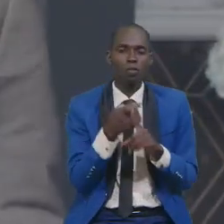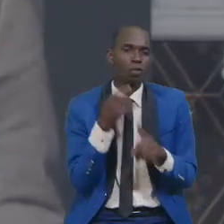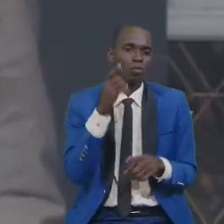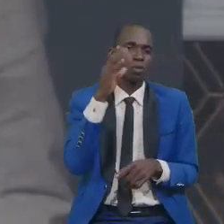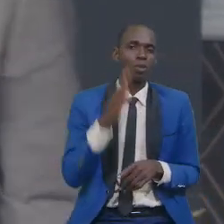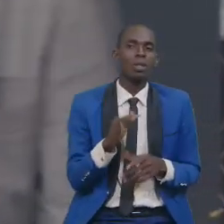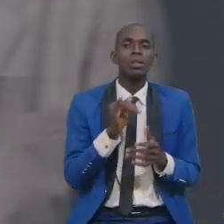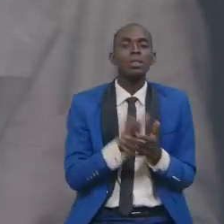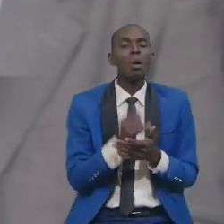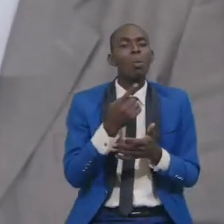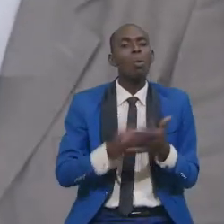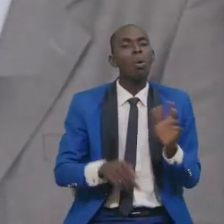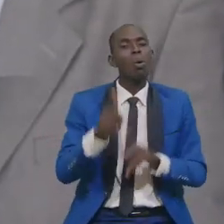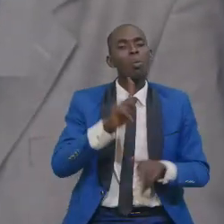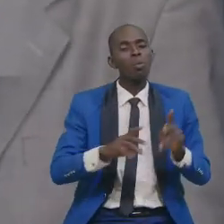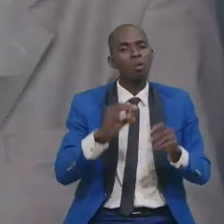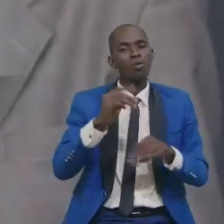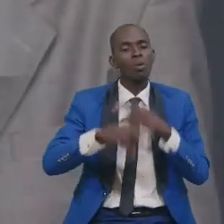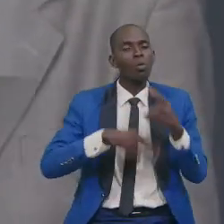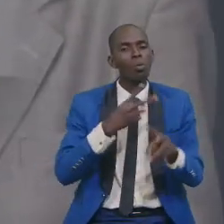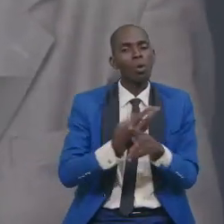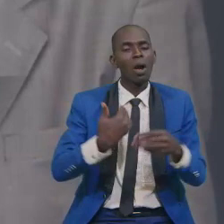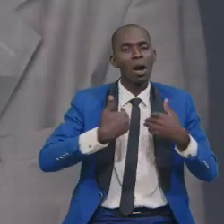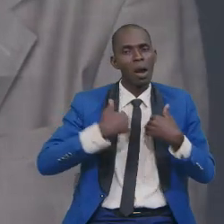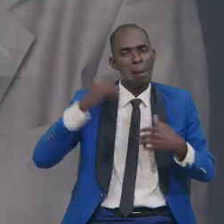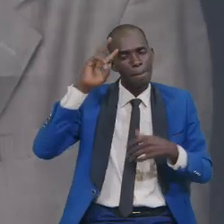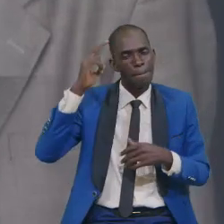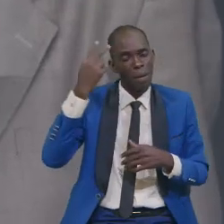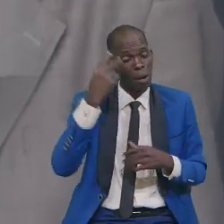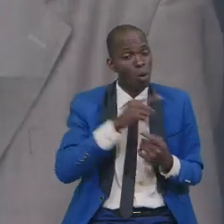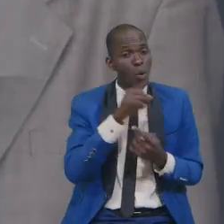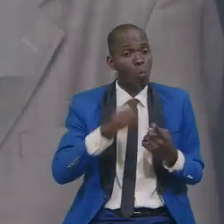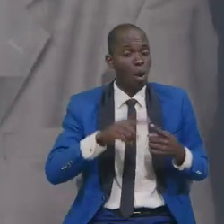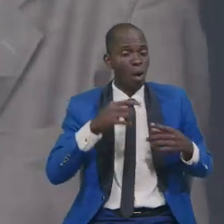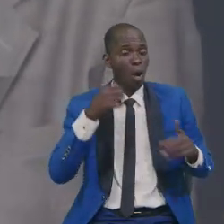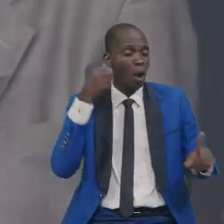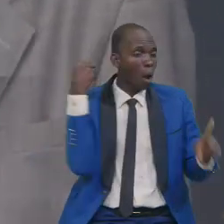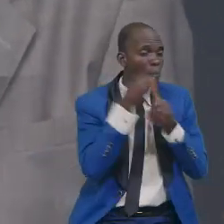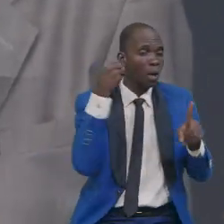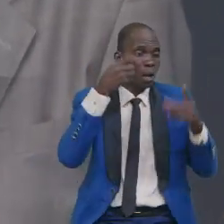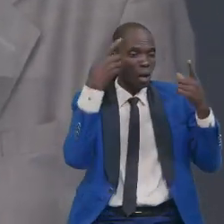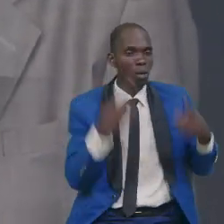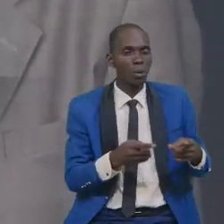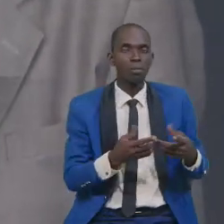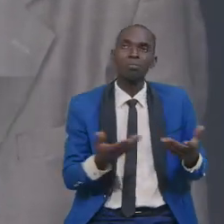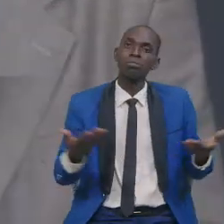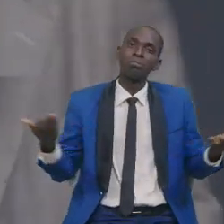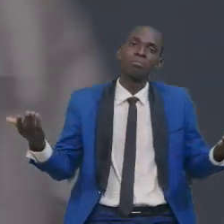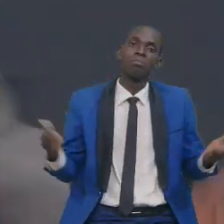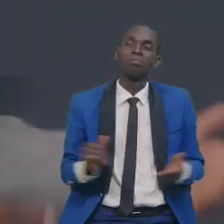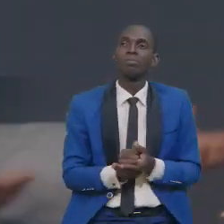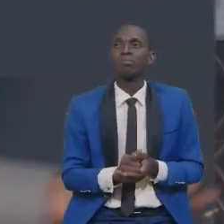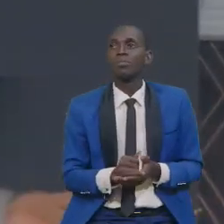the people of the world that's what they think when an accident happens it says they say work of God